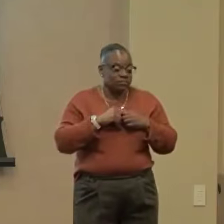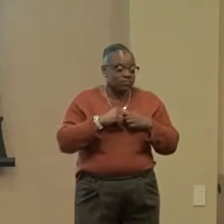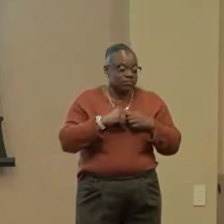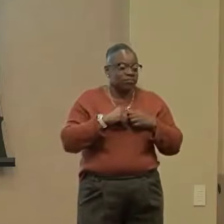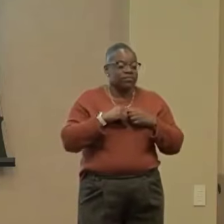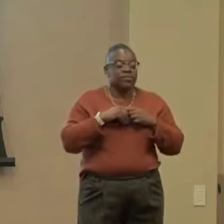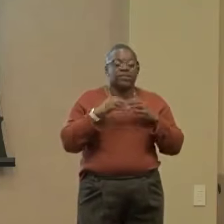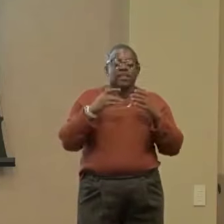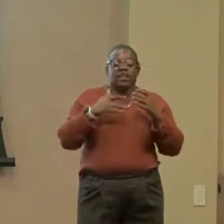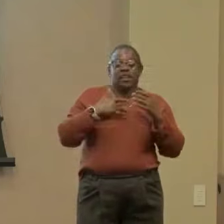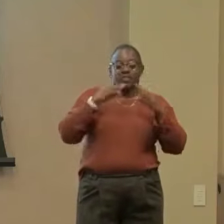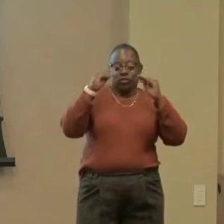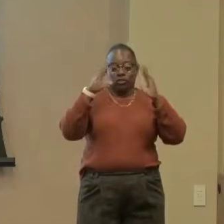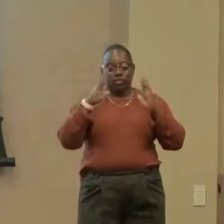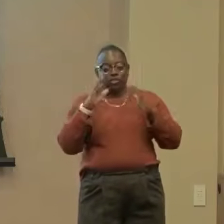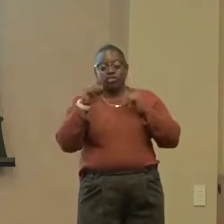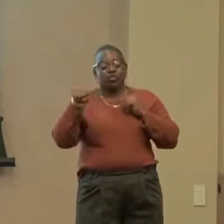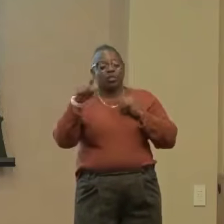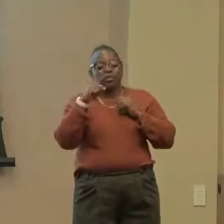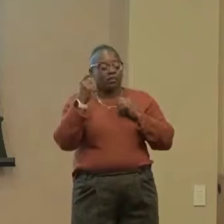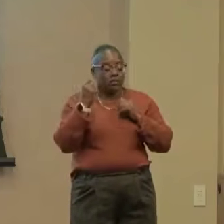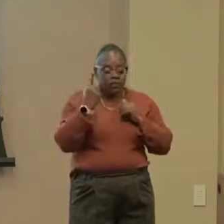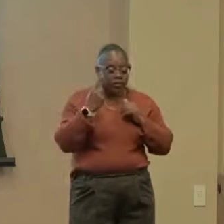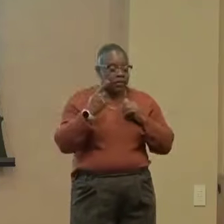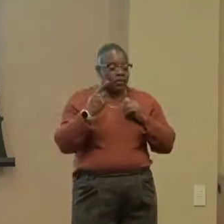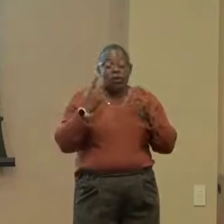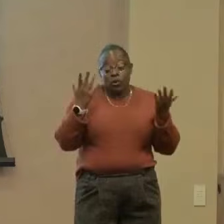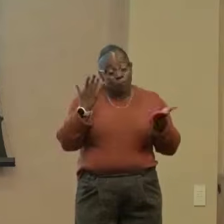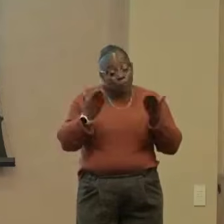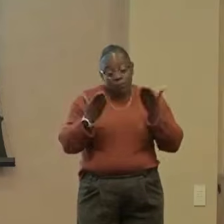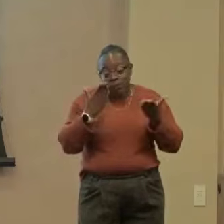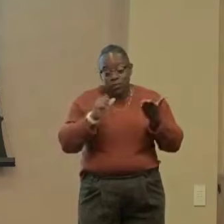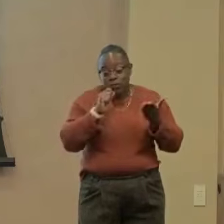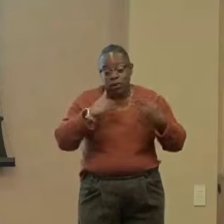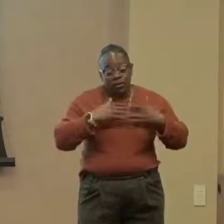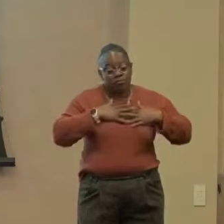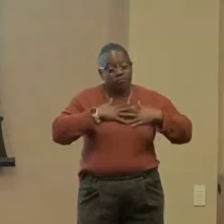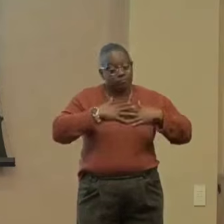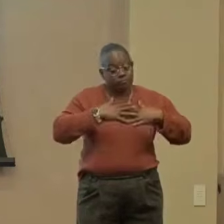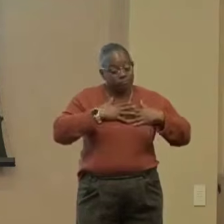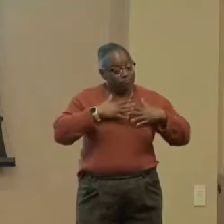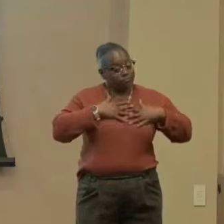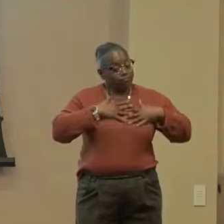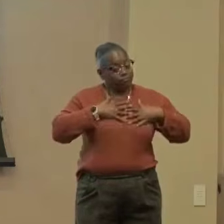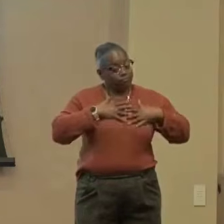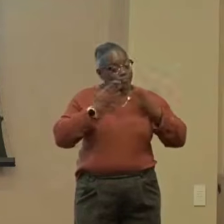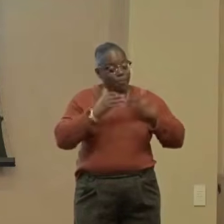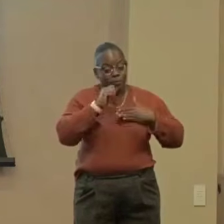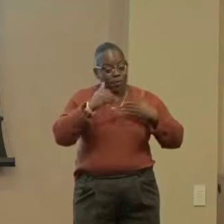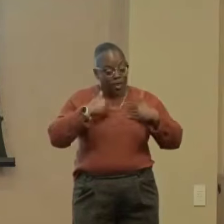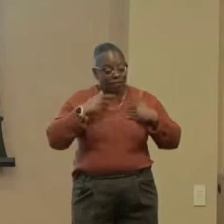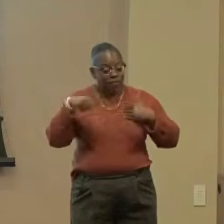teachers sometimes they don't actually understand, or they don't actually care for those who have like actual